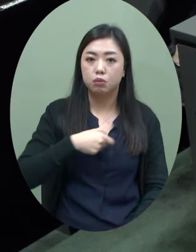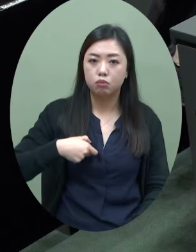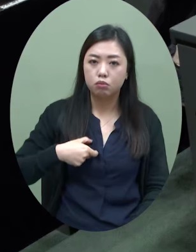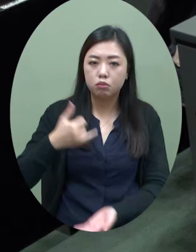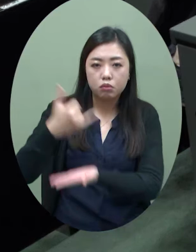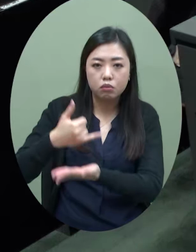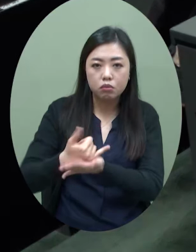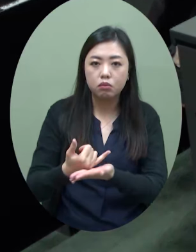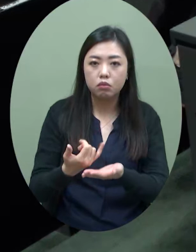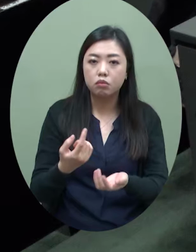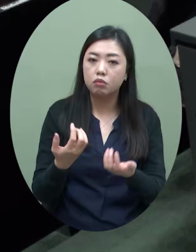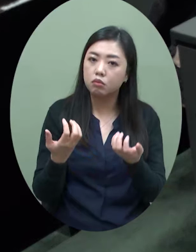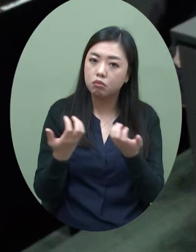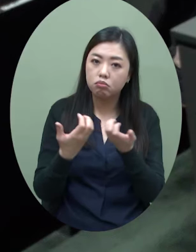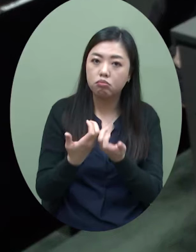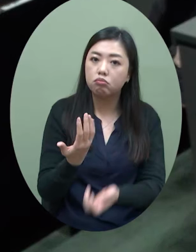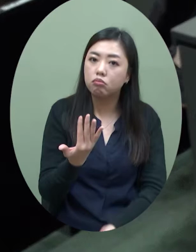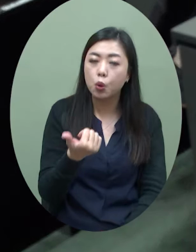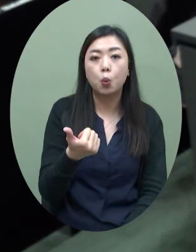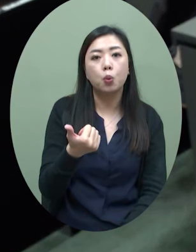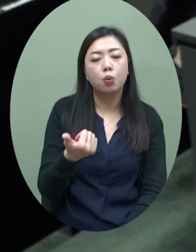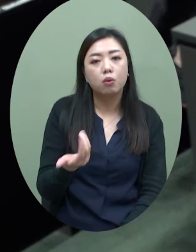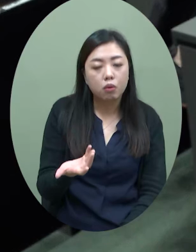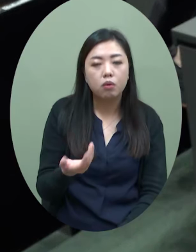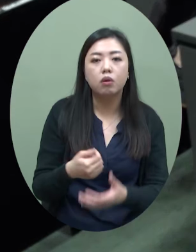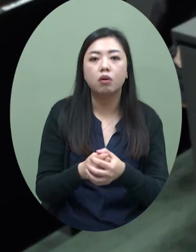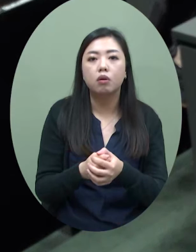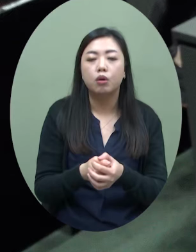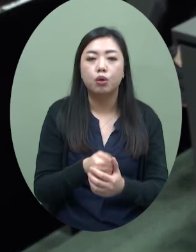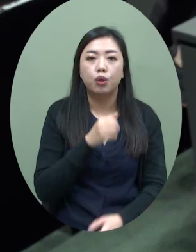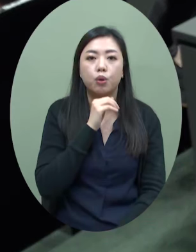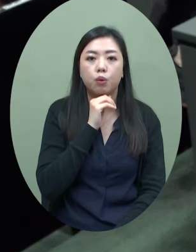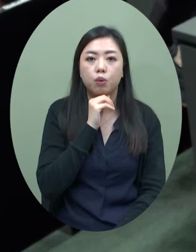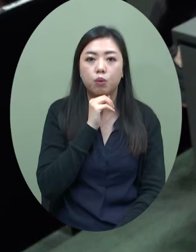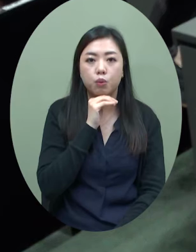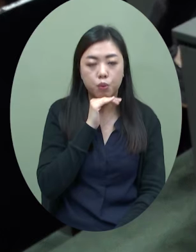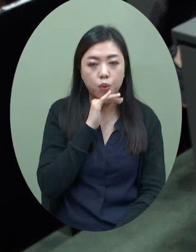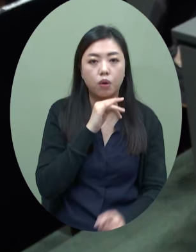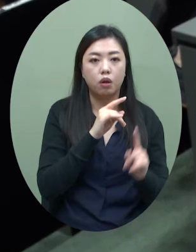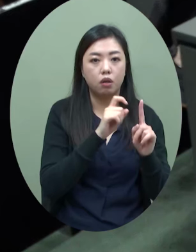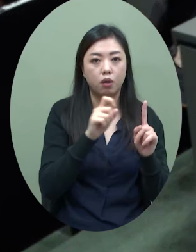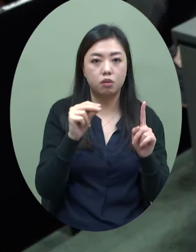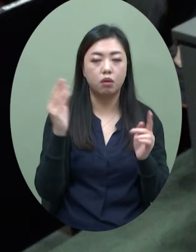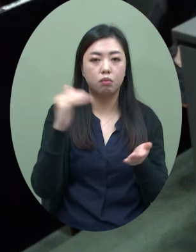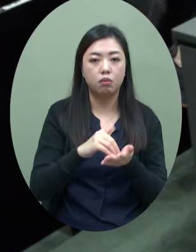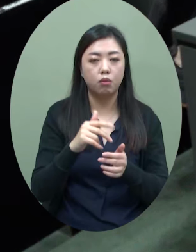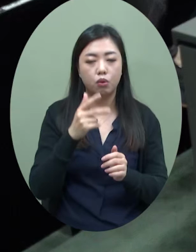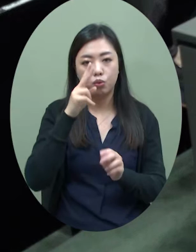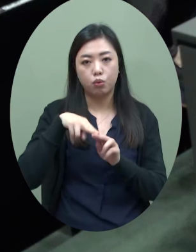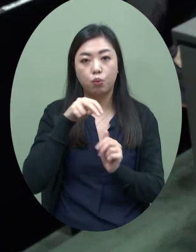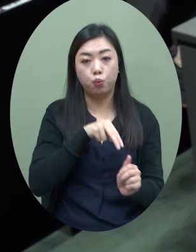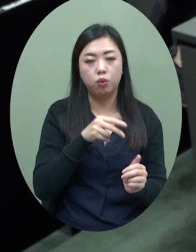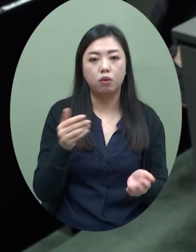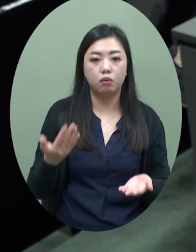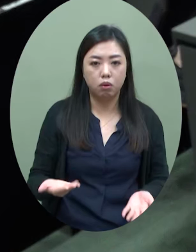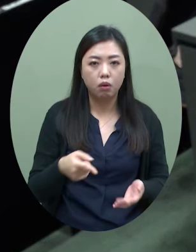held its first direct elections, do you think if the LATCO could still reflect the public opinion, are you confident that all